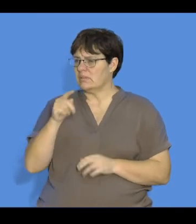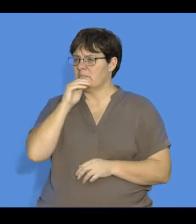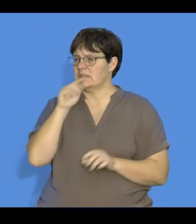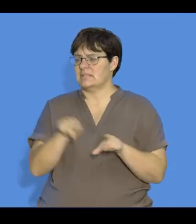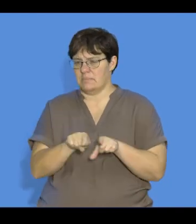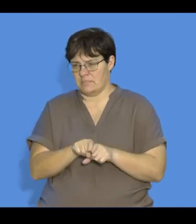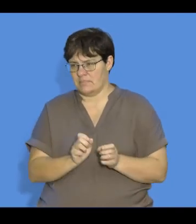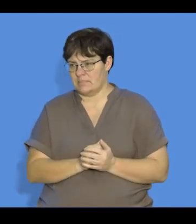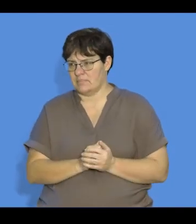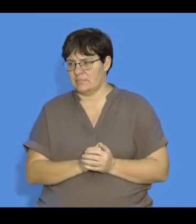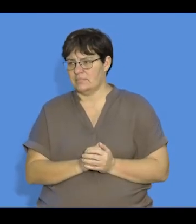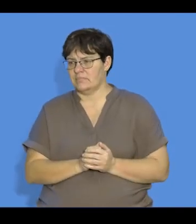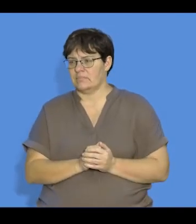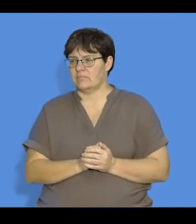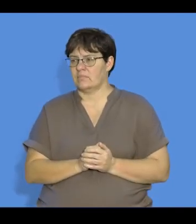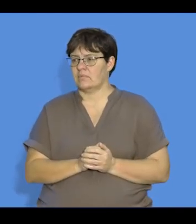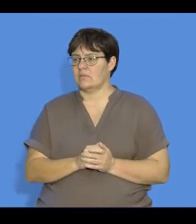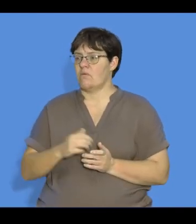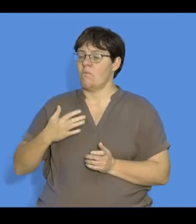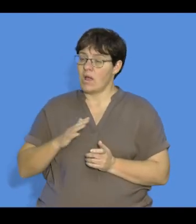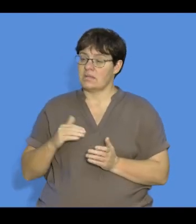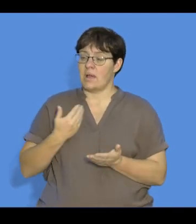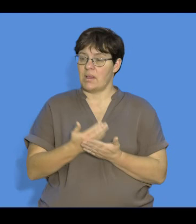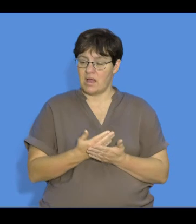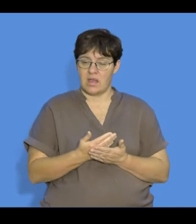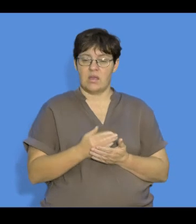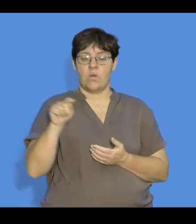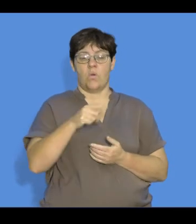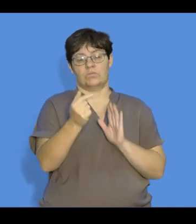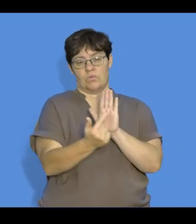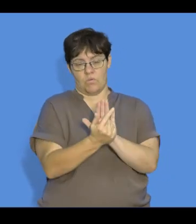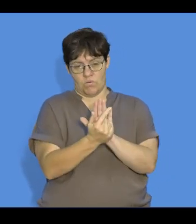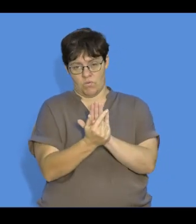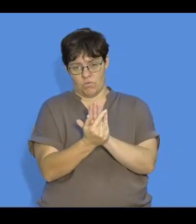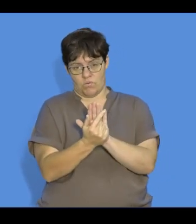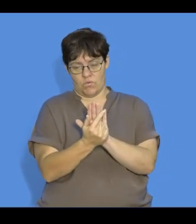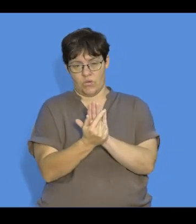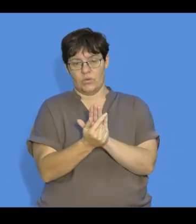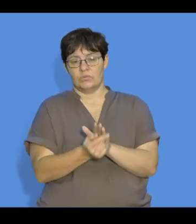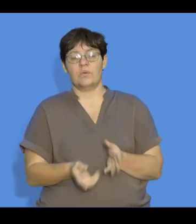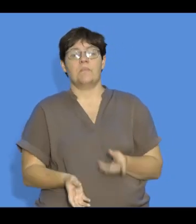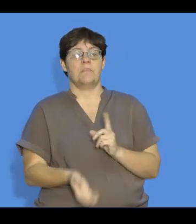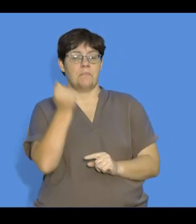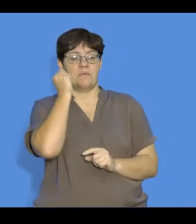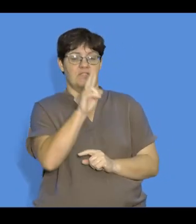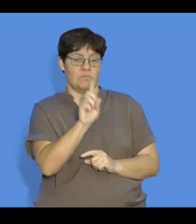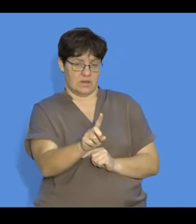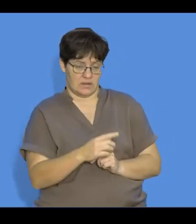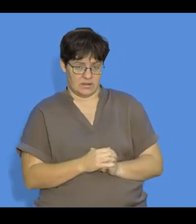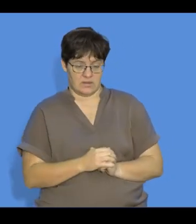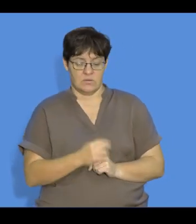we want to calculate V1. So we are going to apply the Ohm's law to actually determine V1. So we're